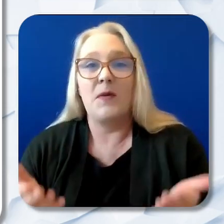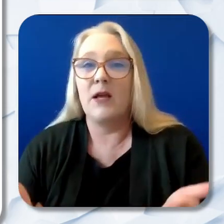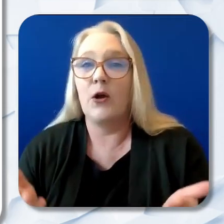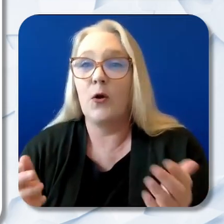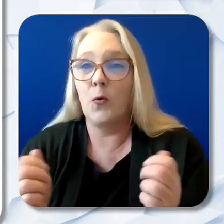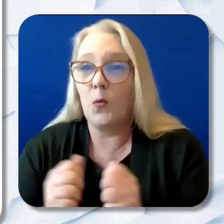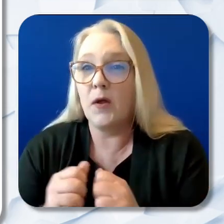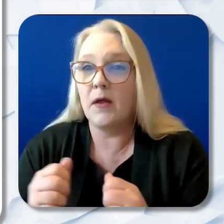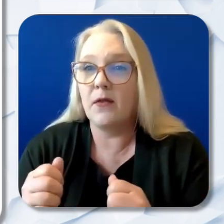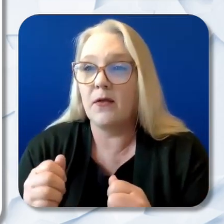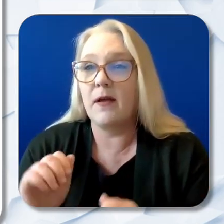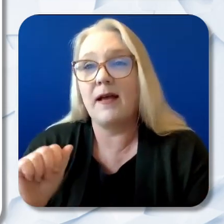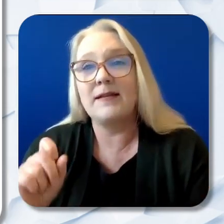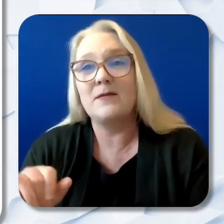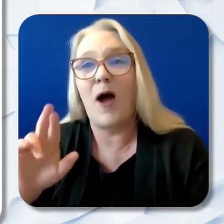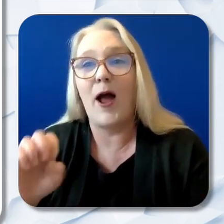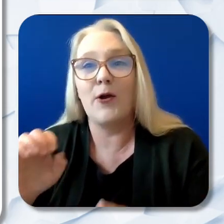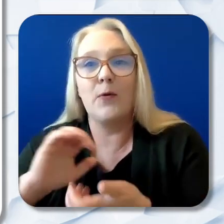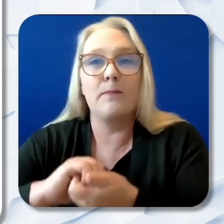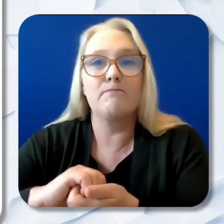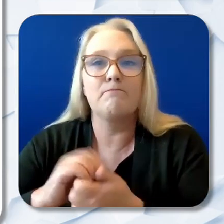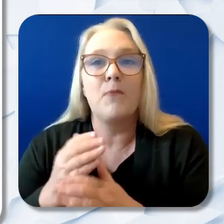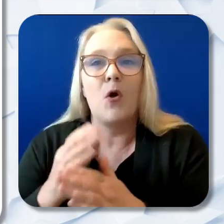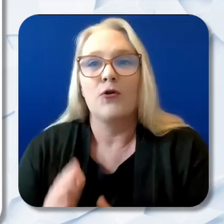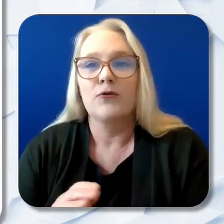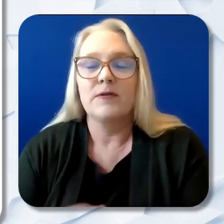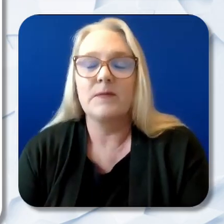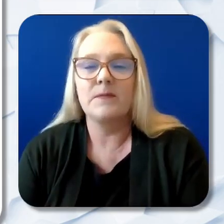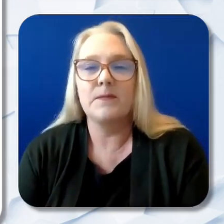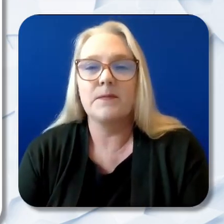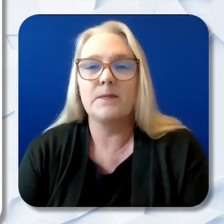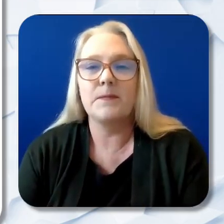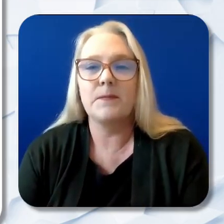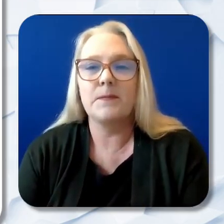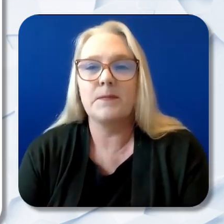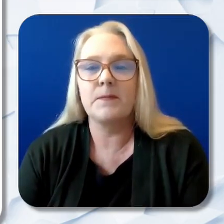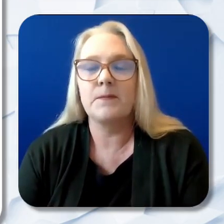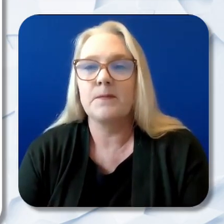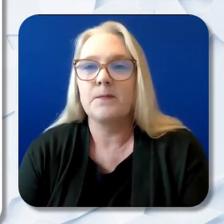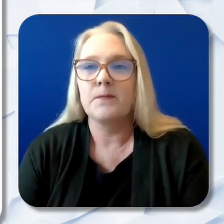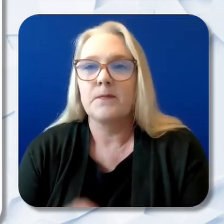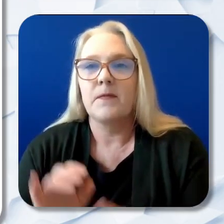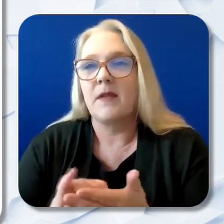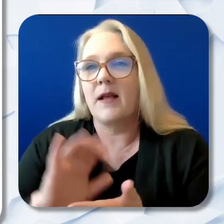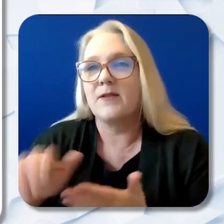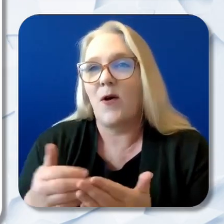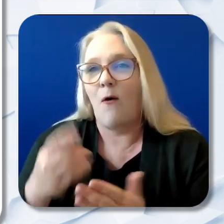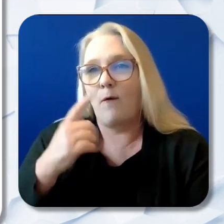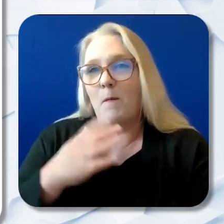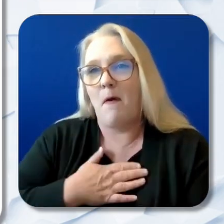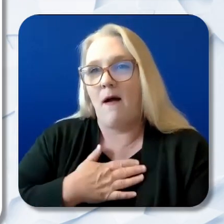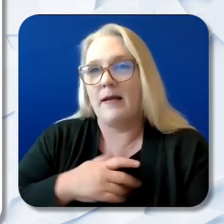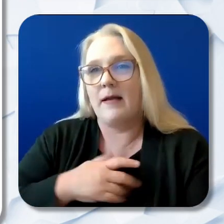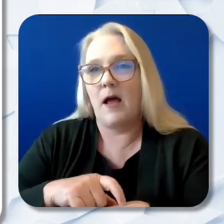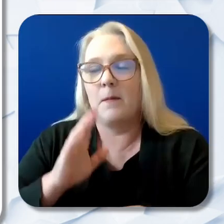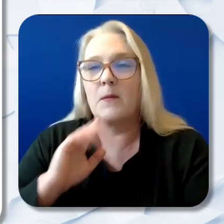with our Aspire partners. And I think that's it for my time. I'm going to go ahead